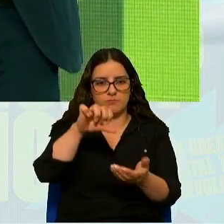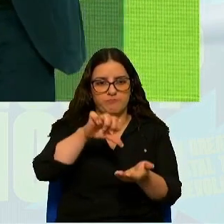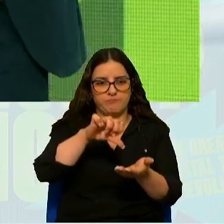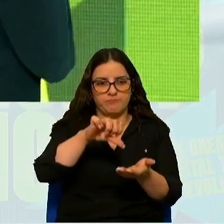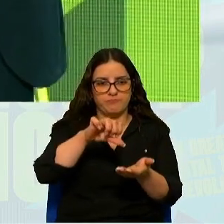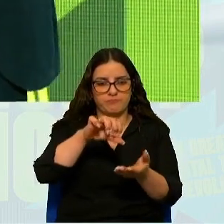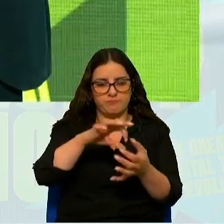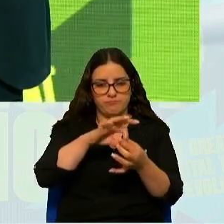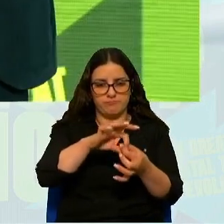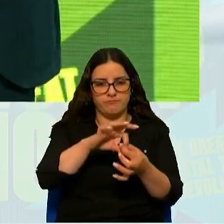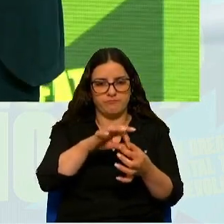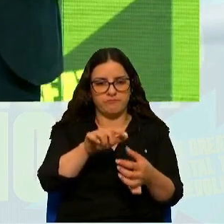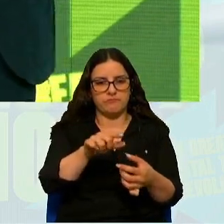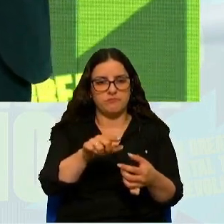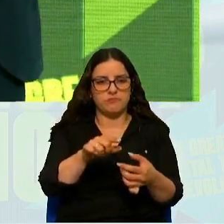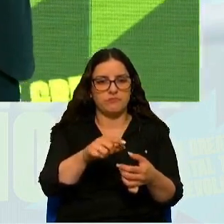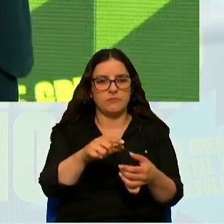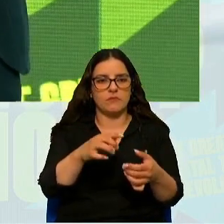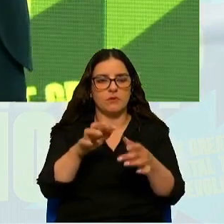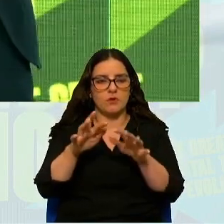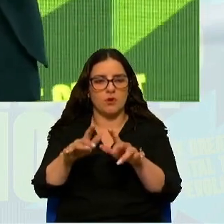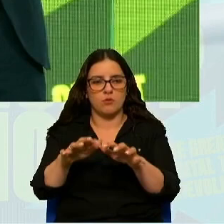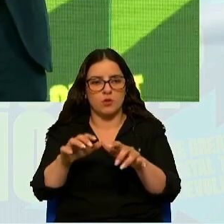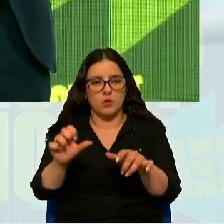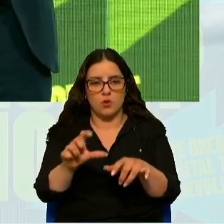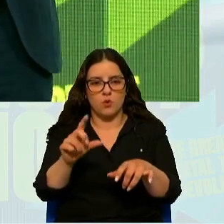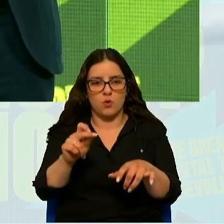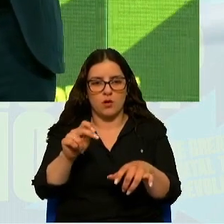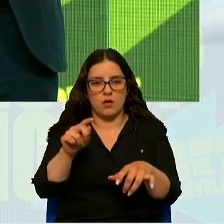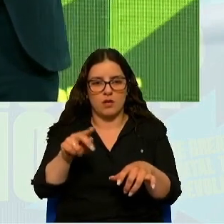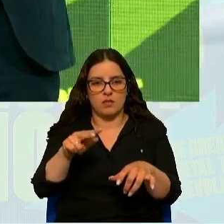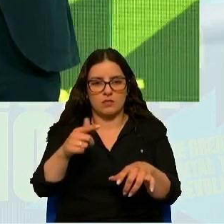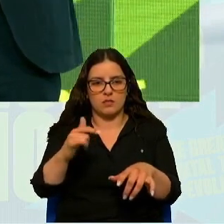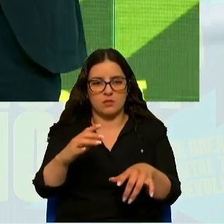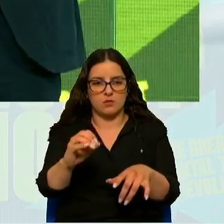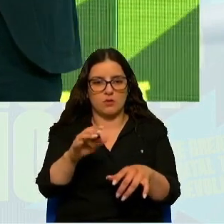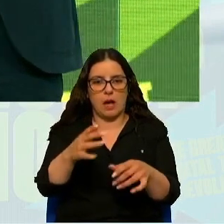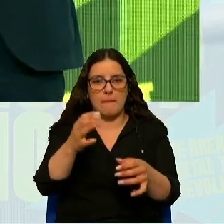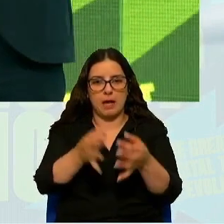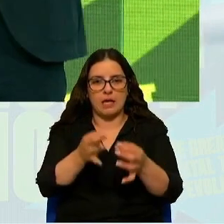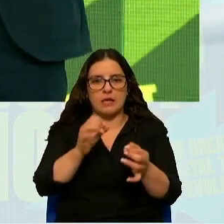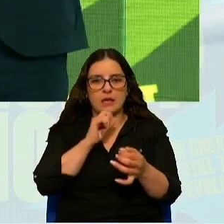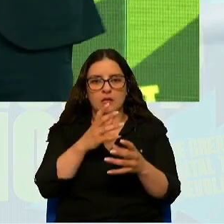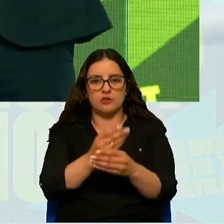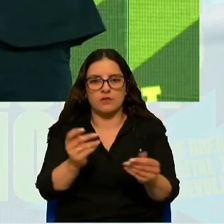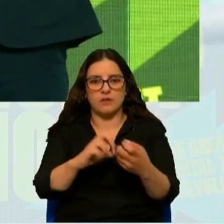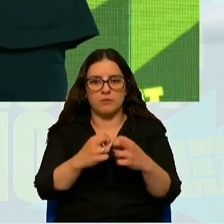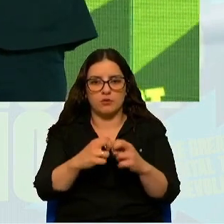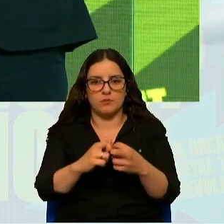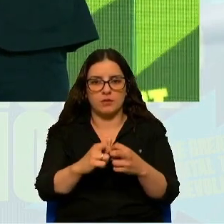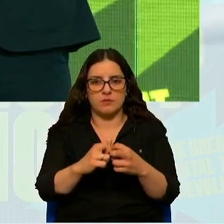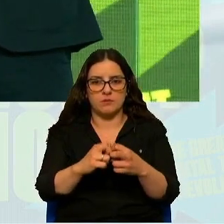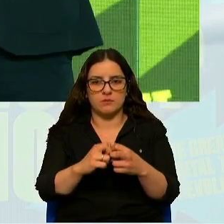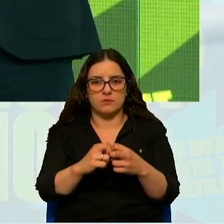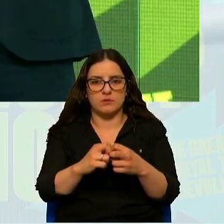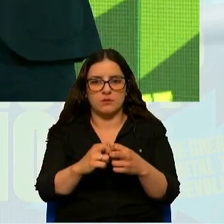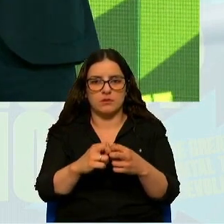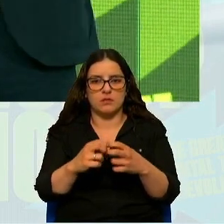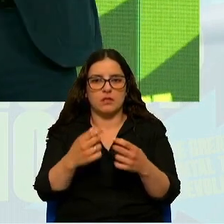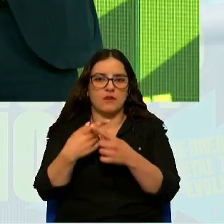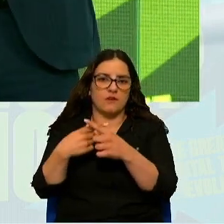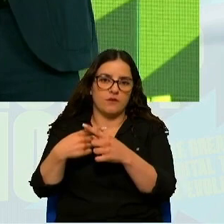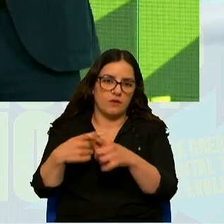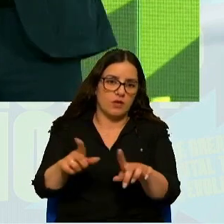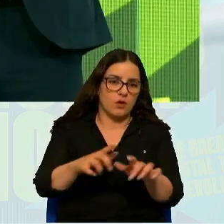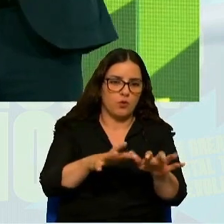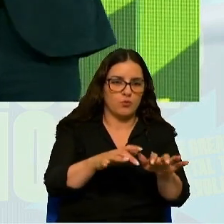our work is based on: computing. The quantum computer is a machine which